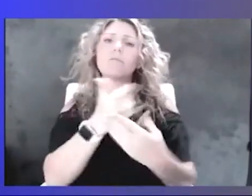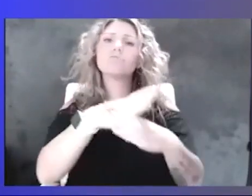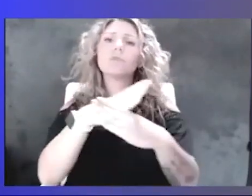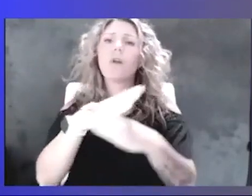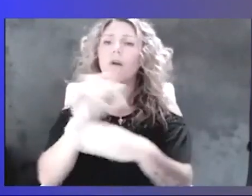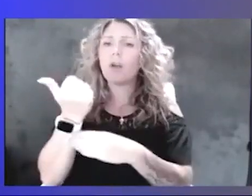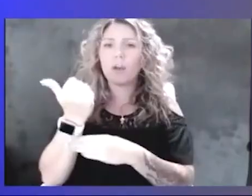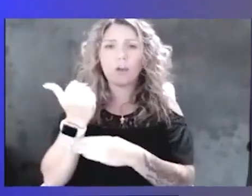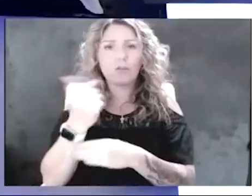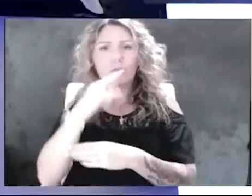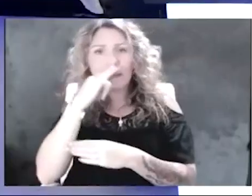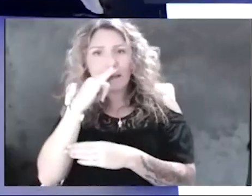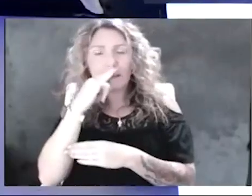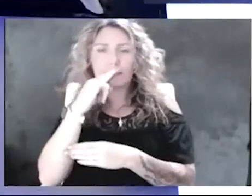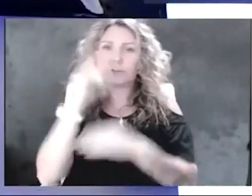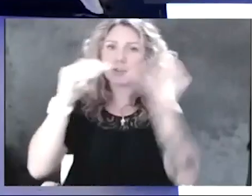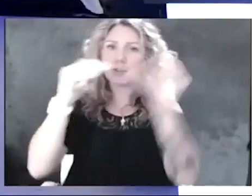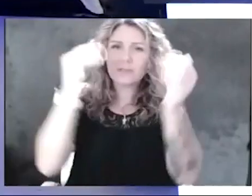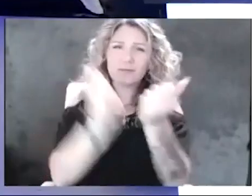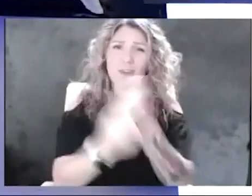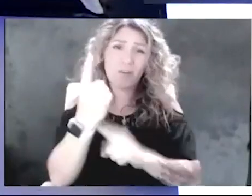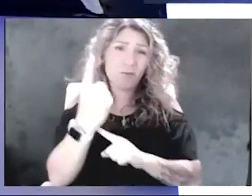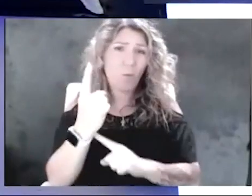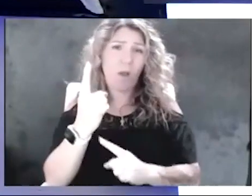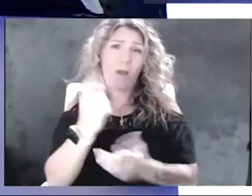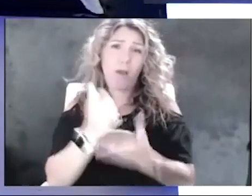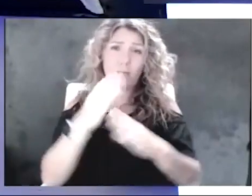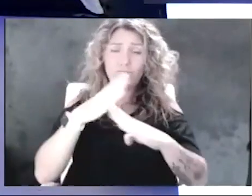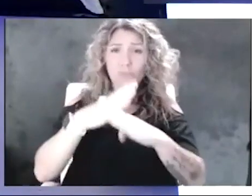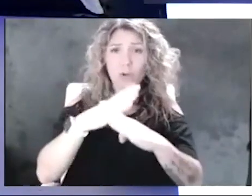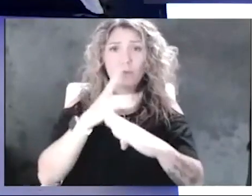in the community. Any ideas or any thoughts about when we'll start seeing